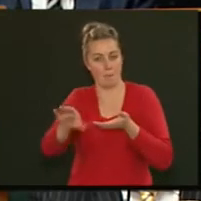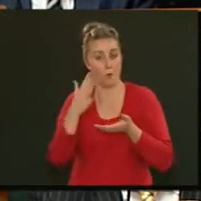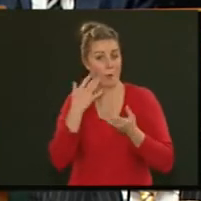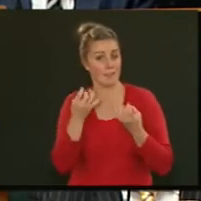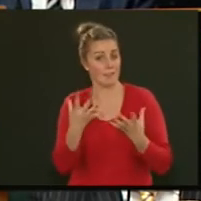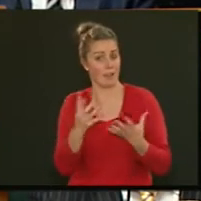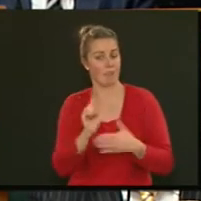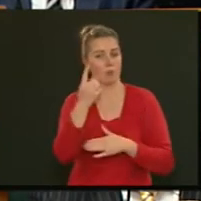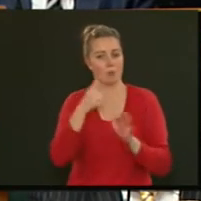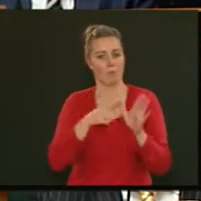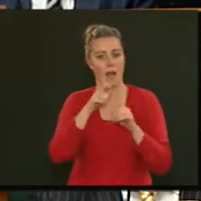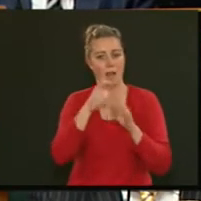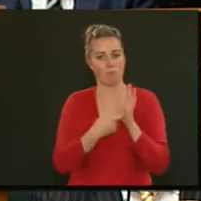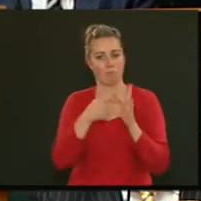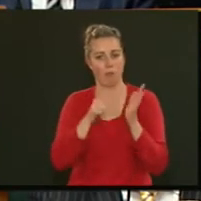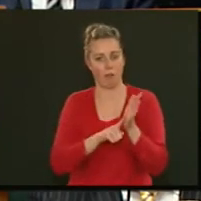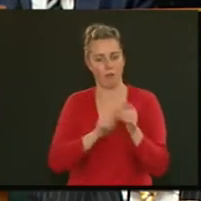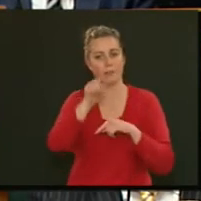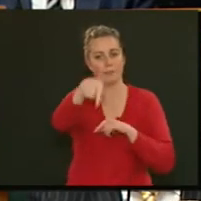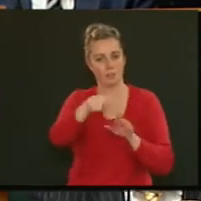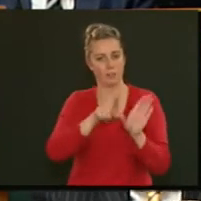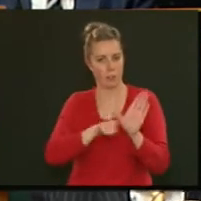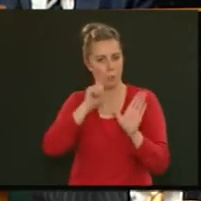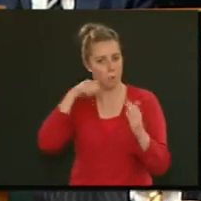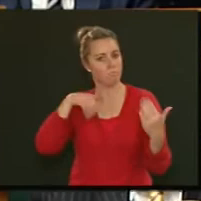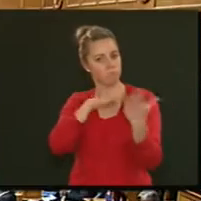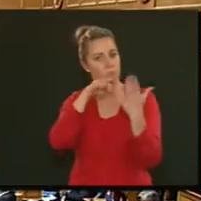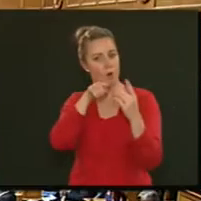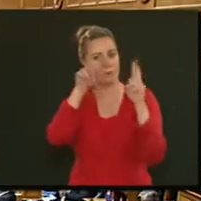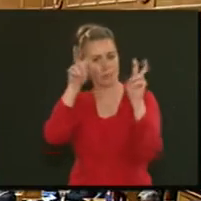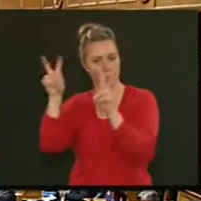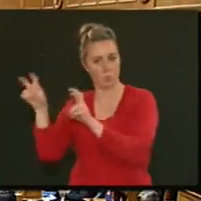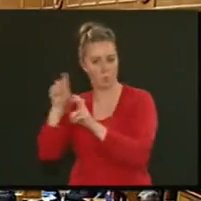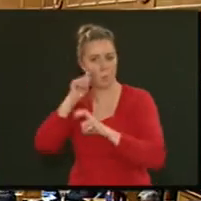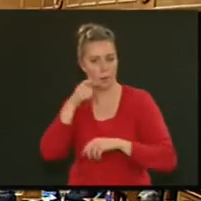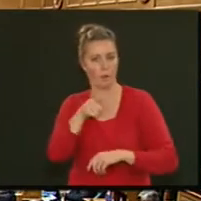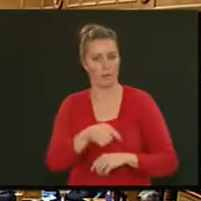year that will start addressing some of these issues.